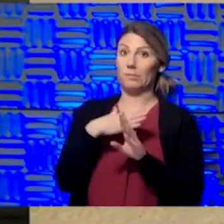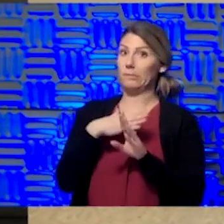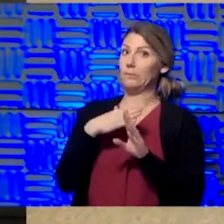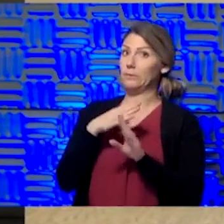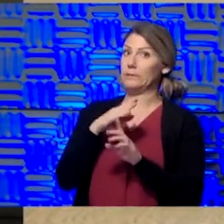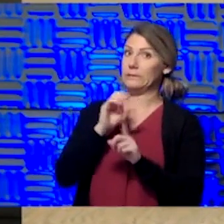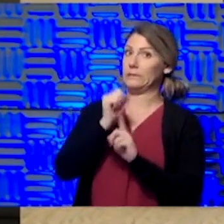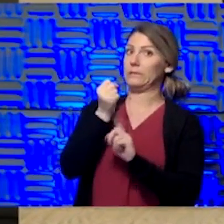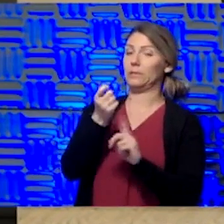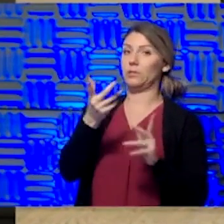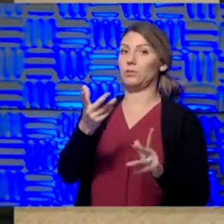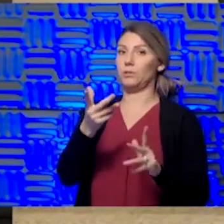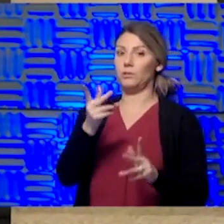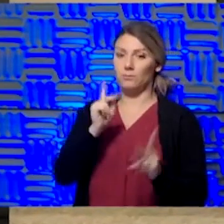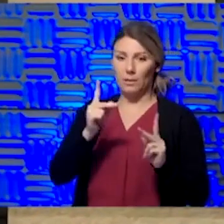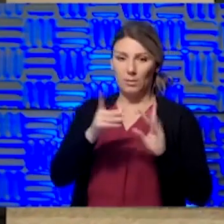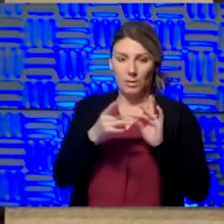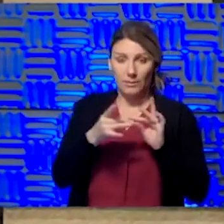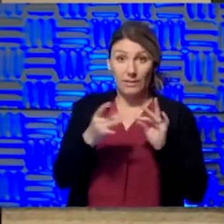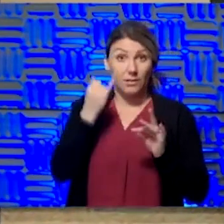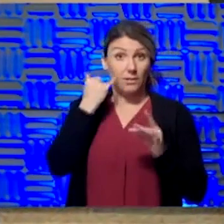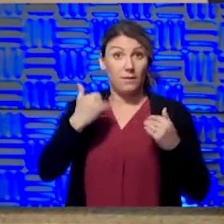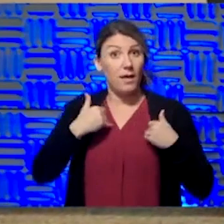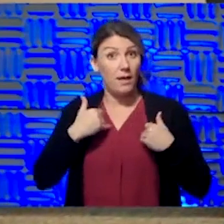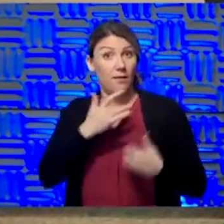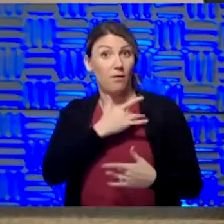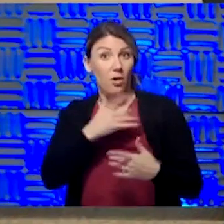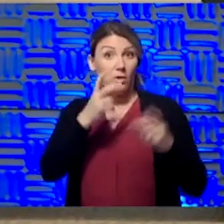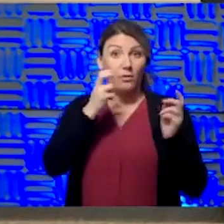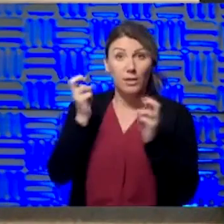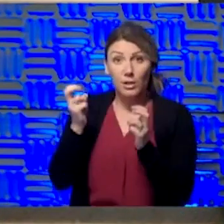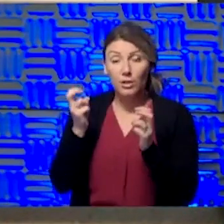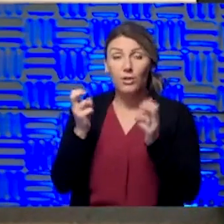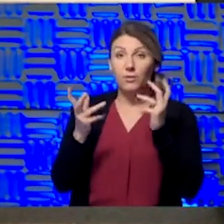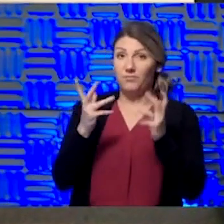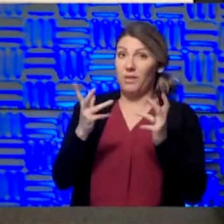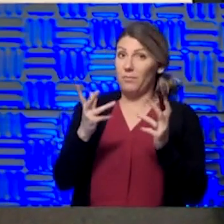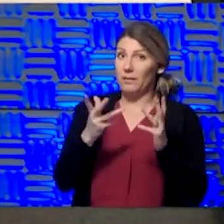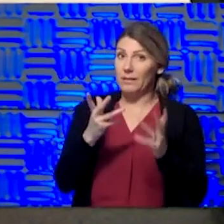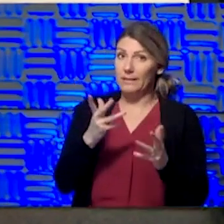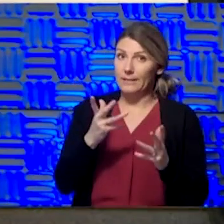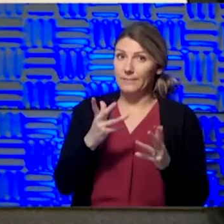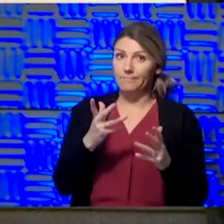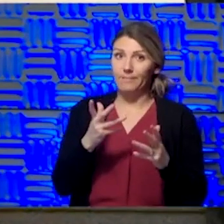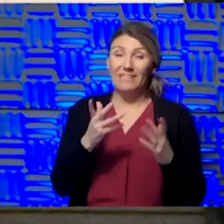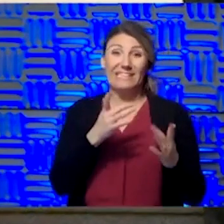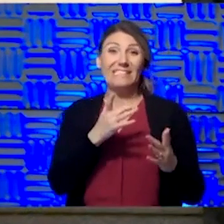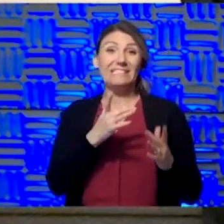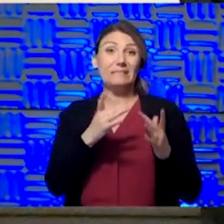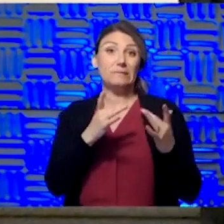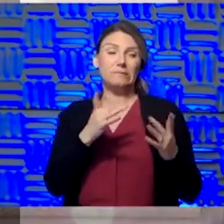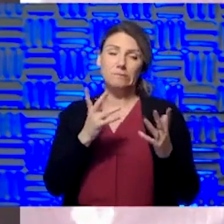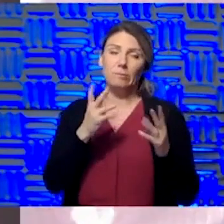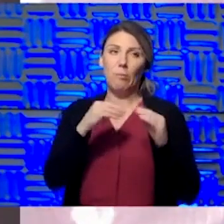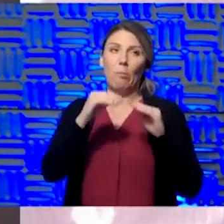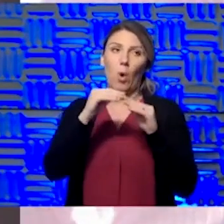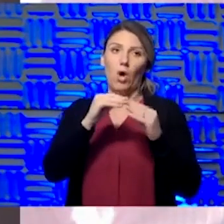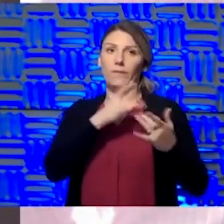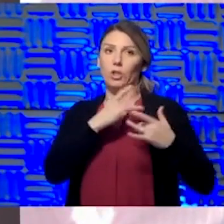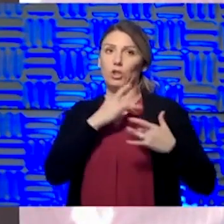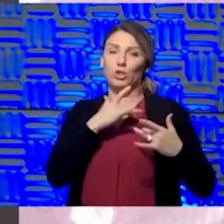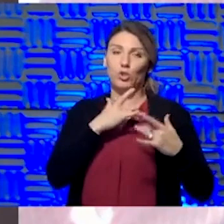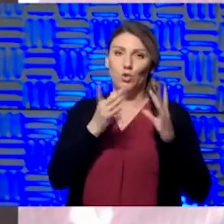mentioned. Hey, if you've had heart issues, that might be an issue to have COVID. But we found with her